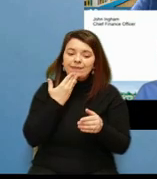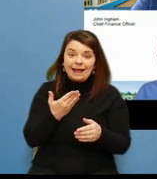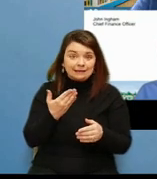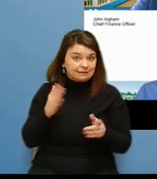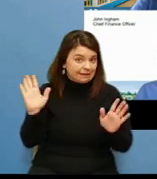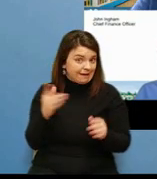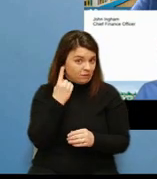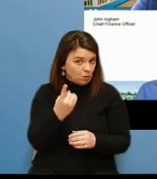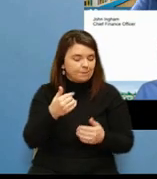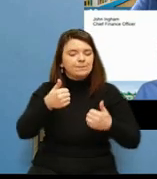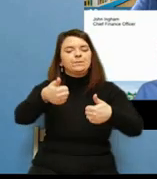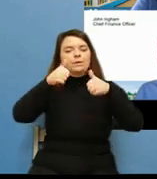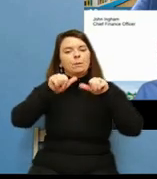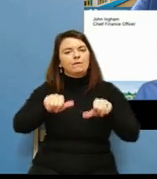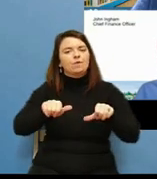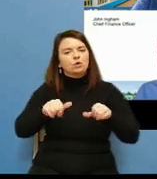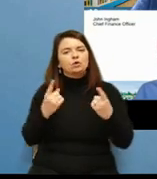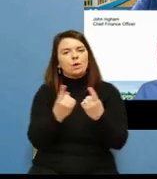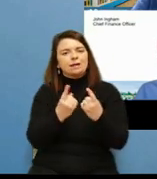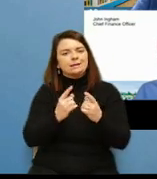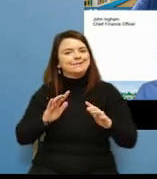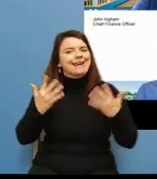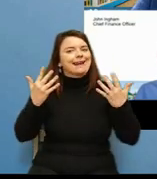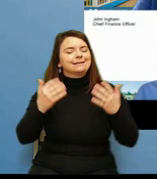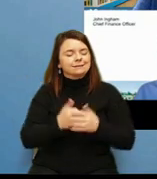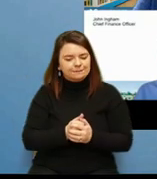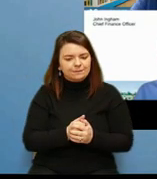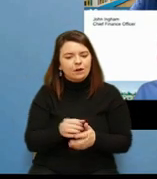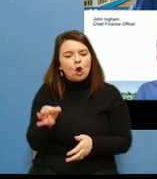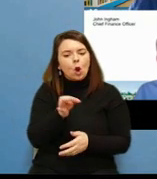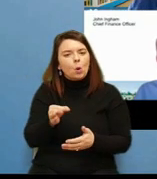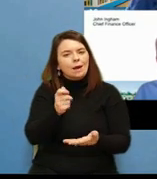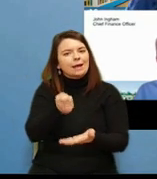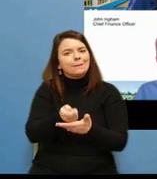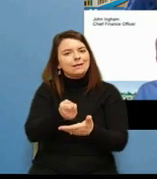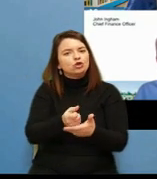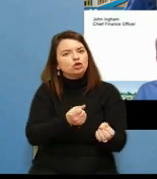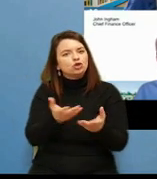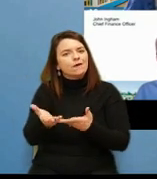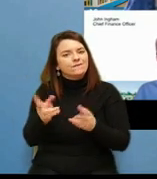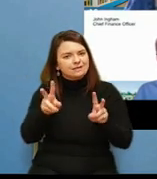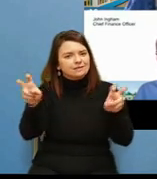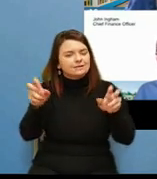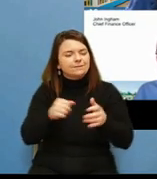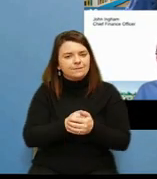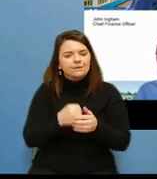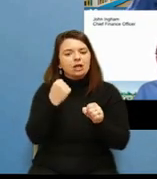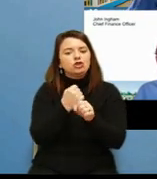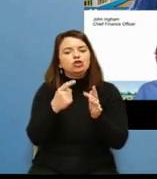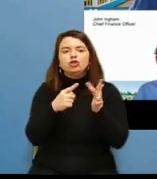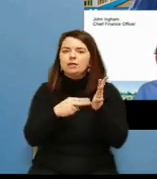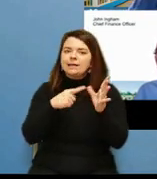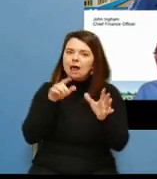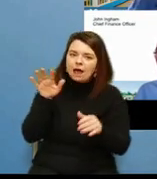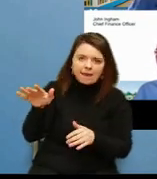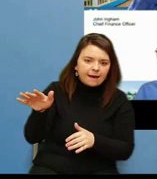note. So thanks, everyone. We'll move on to item 10, locally commissioned service.